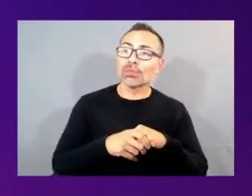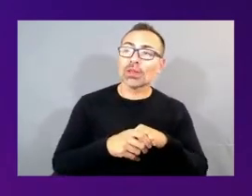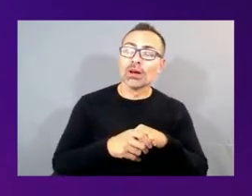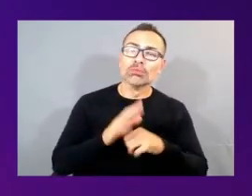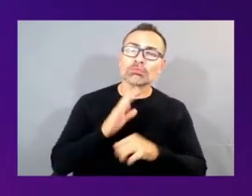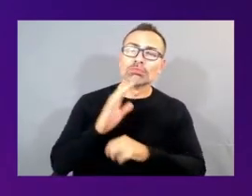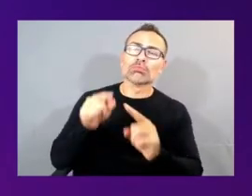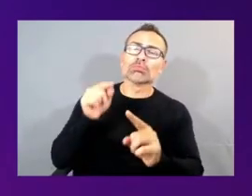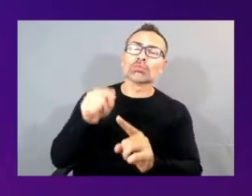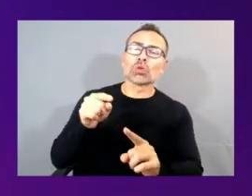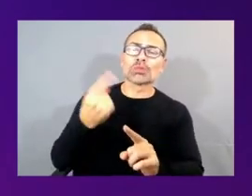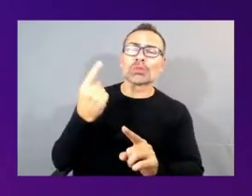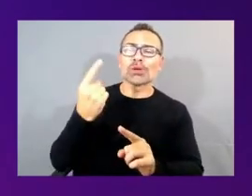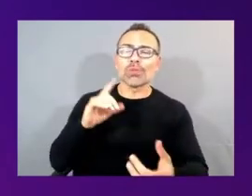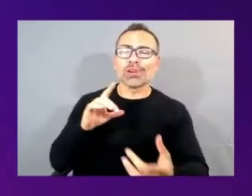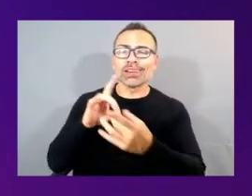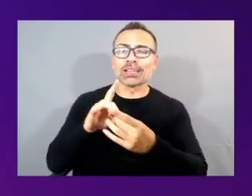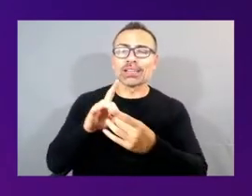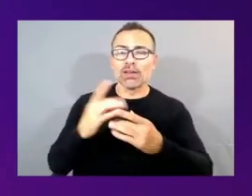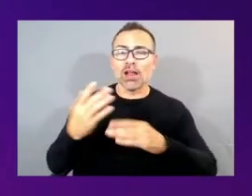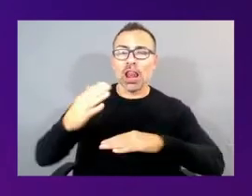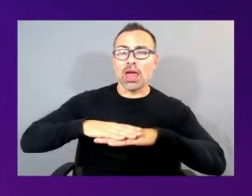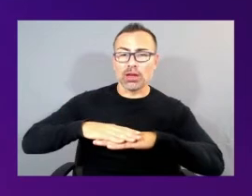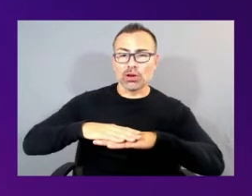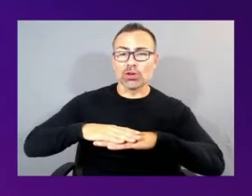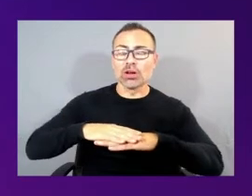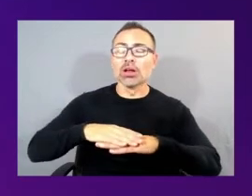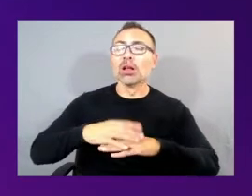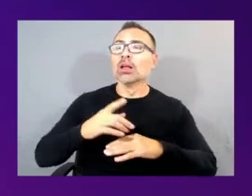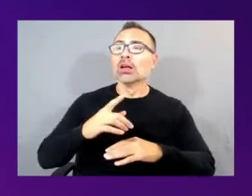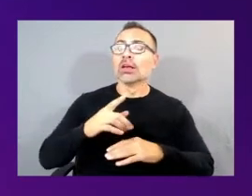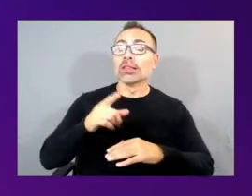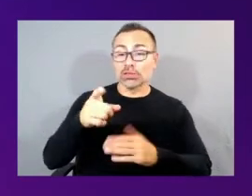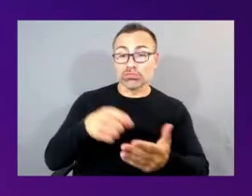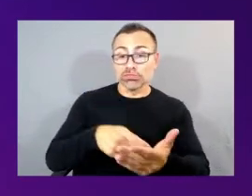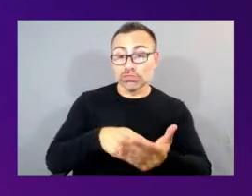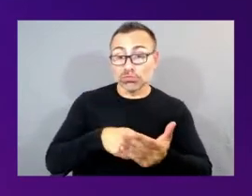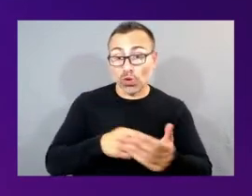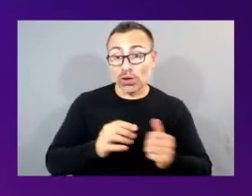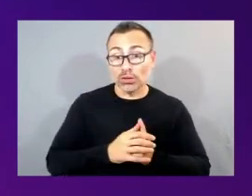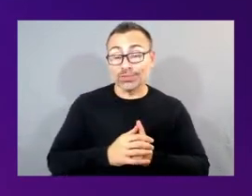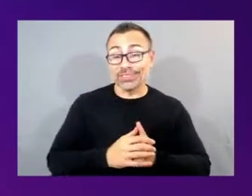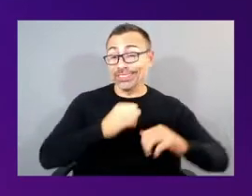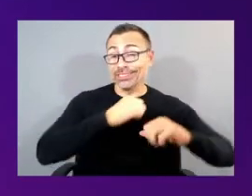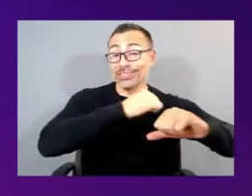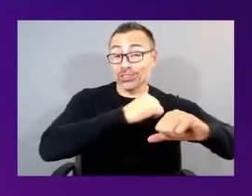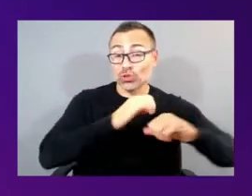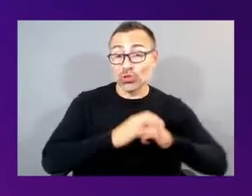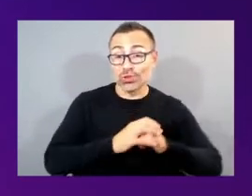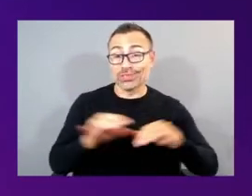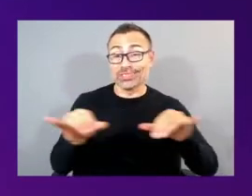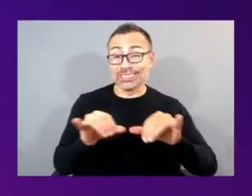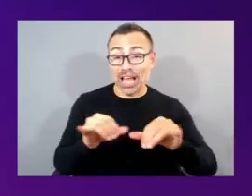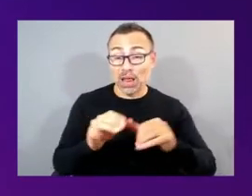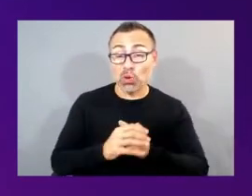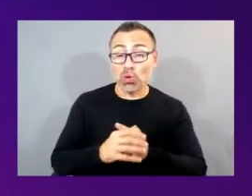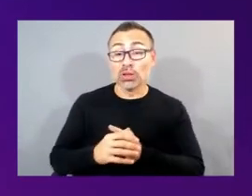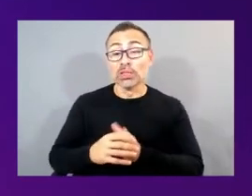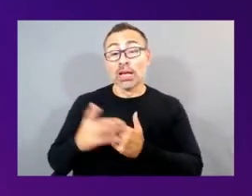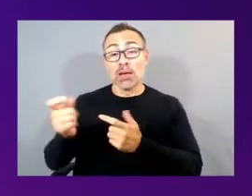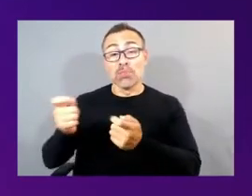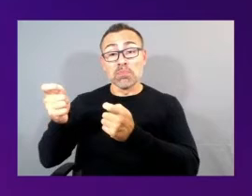one connectivity layer you need that is secure, scalable, and centrally managed while still being independent of the use